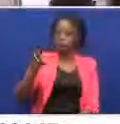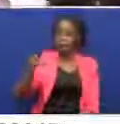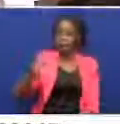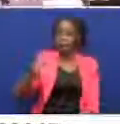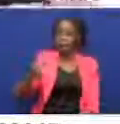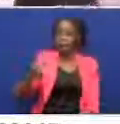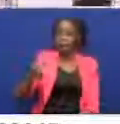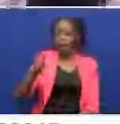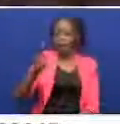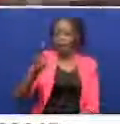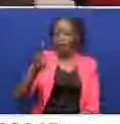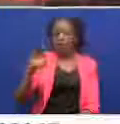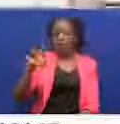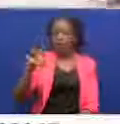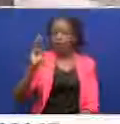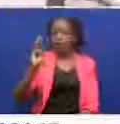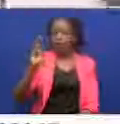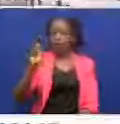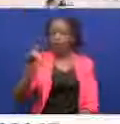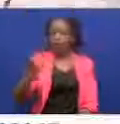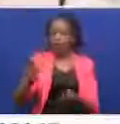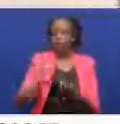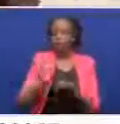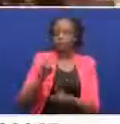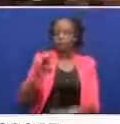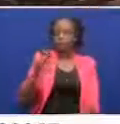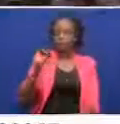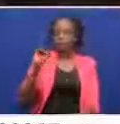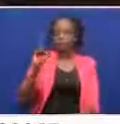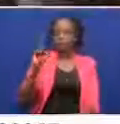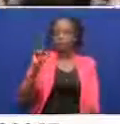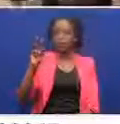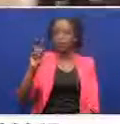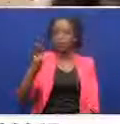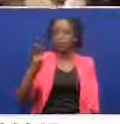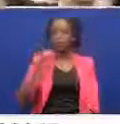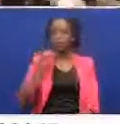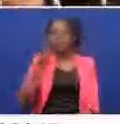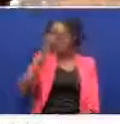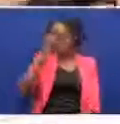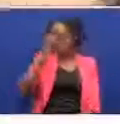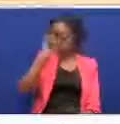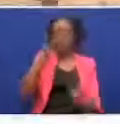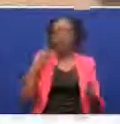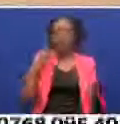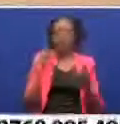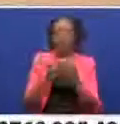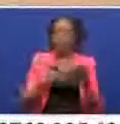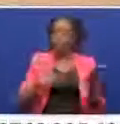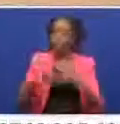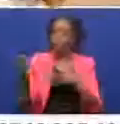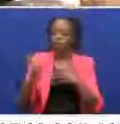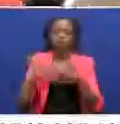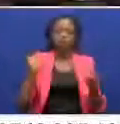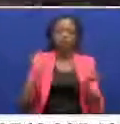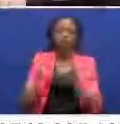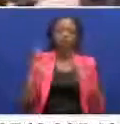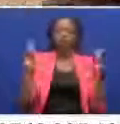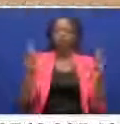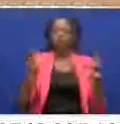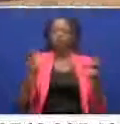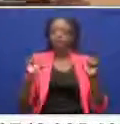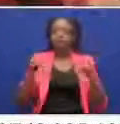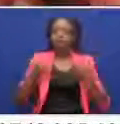and his Kimilili counterpart Didmus Baraza said police can arrest Sudi without too much drama that would